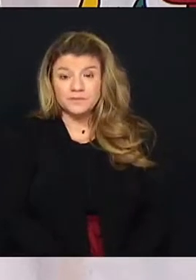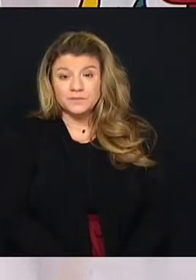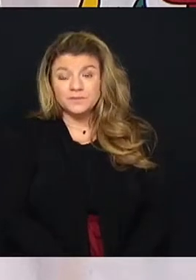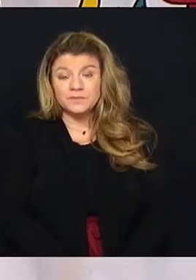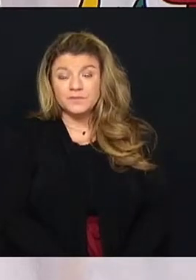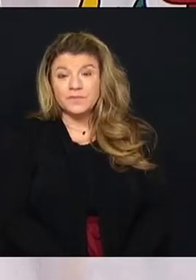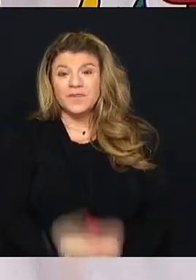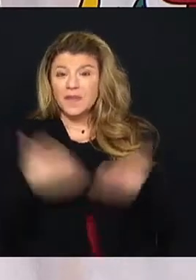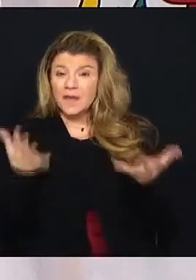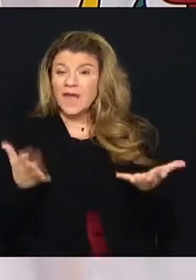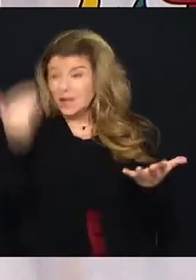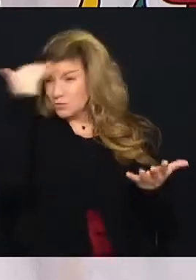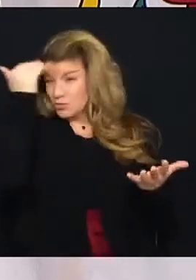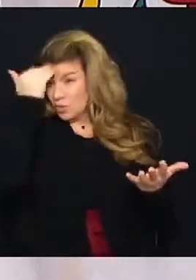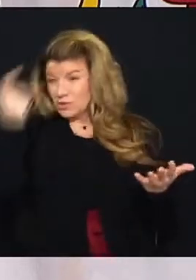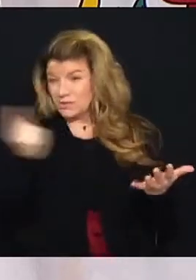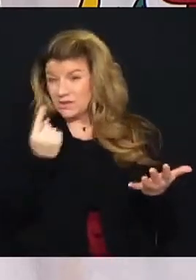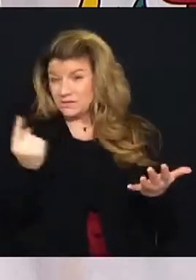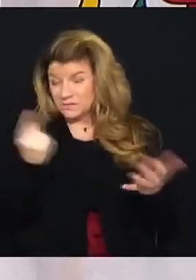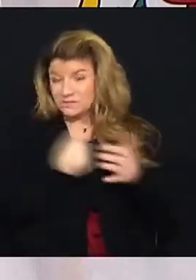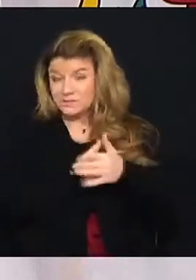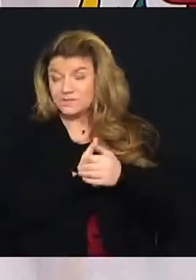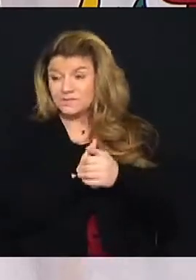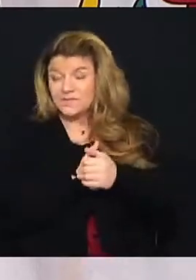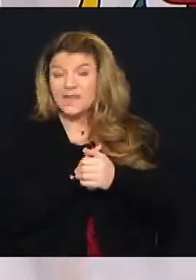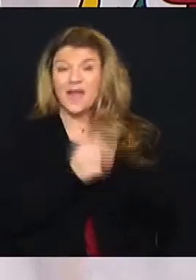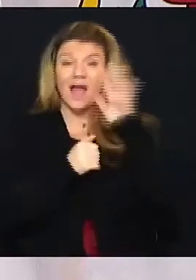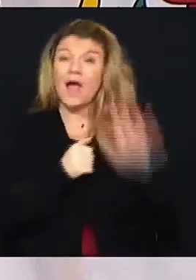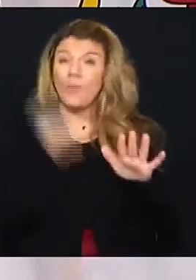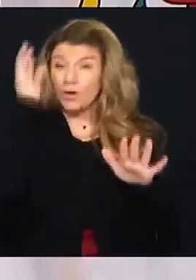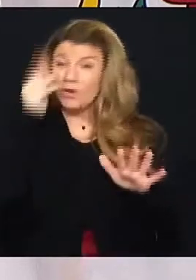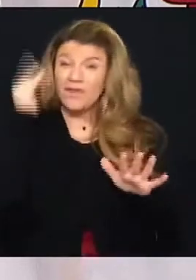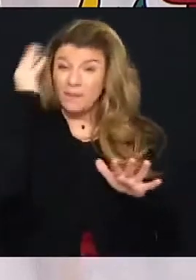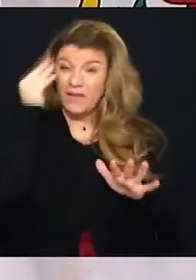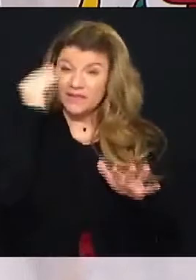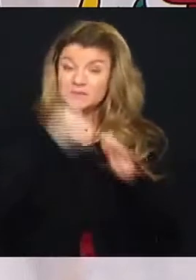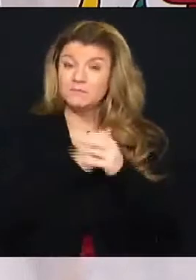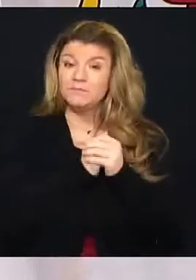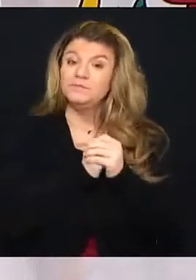Do you know something? Just think about this.